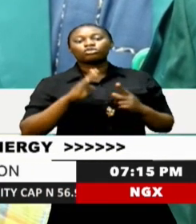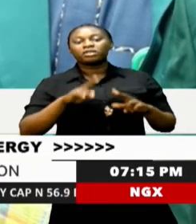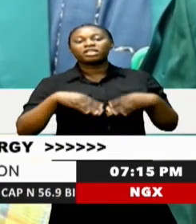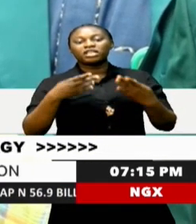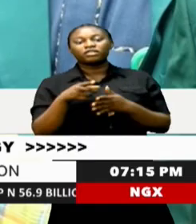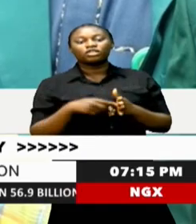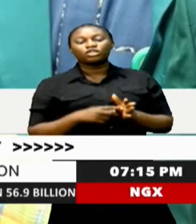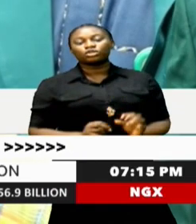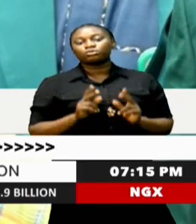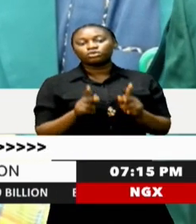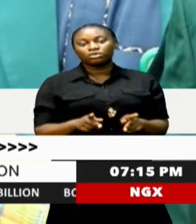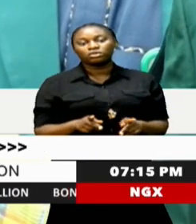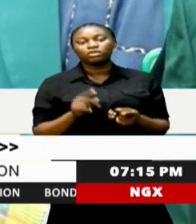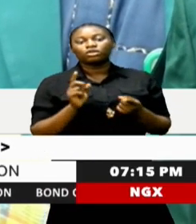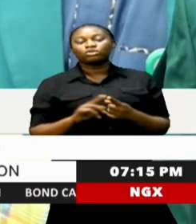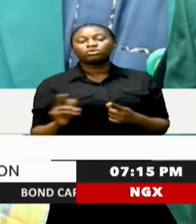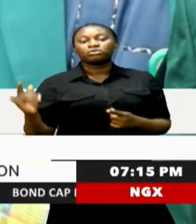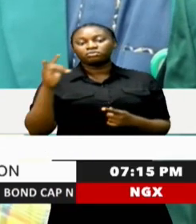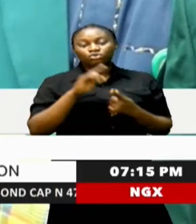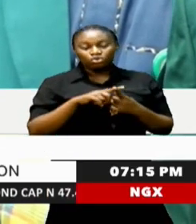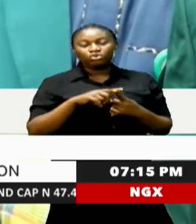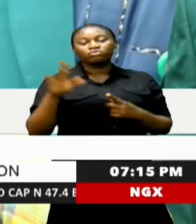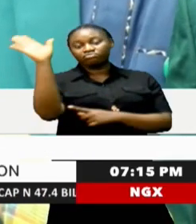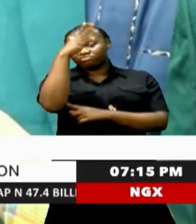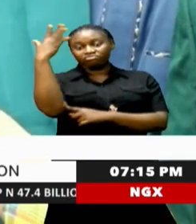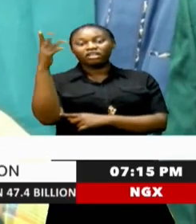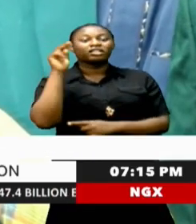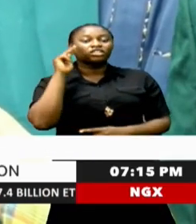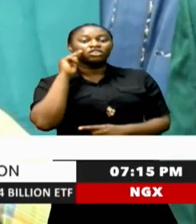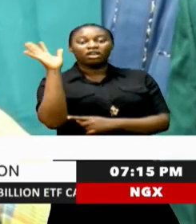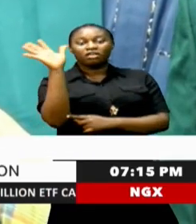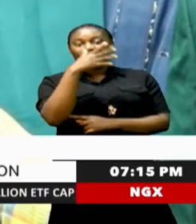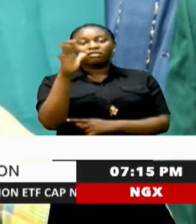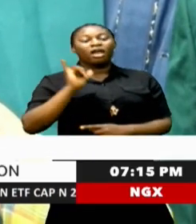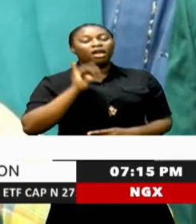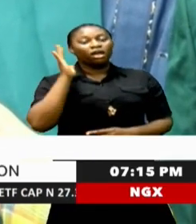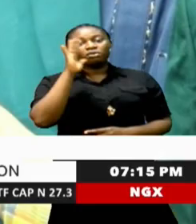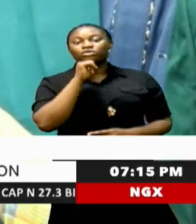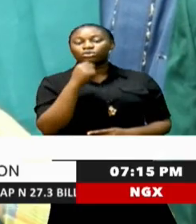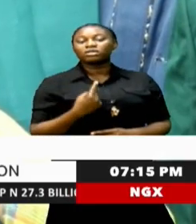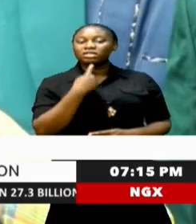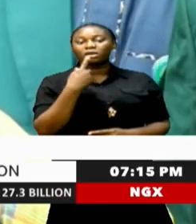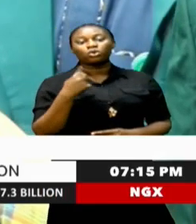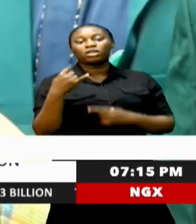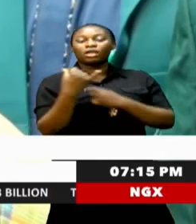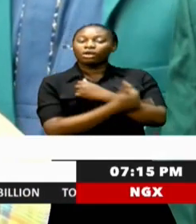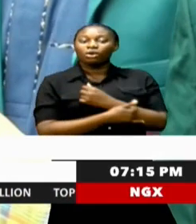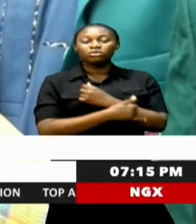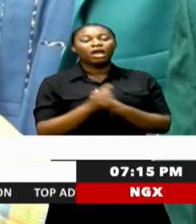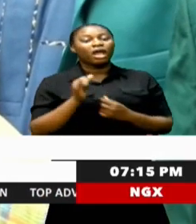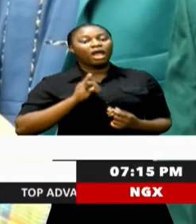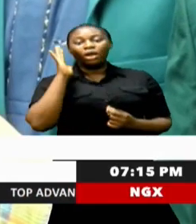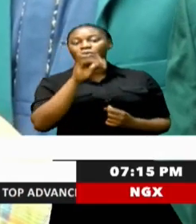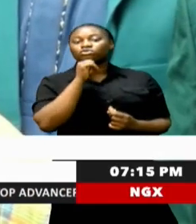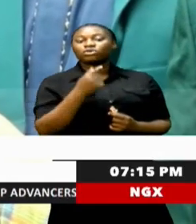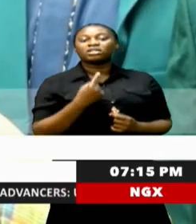opportunity to fly the Nigerian flag, I will not disappoint the country. I will not